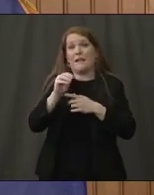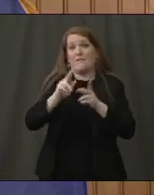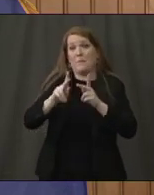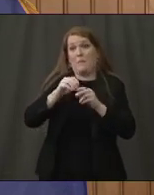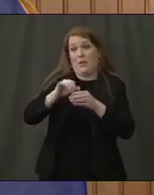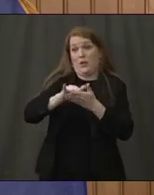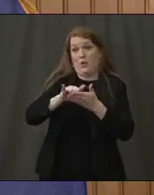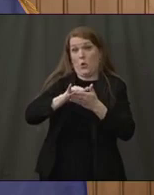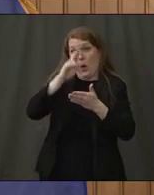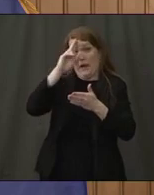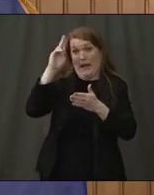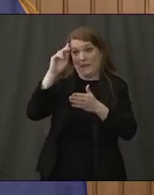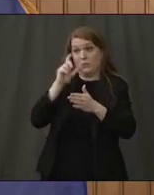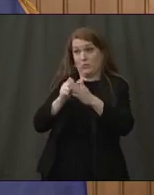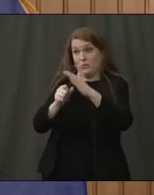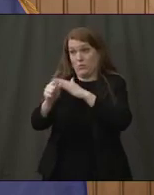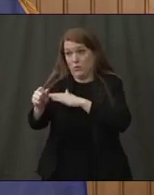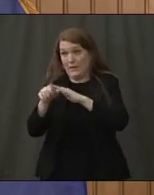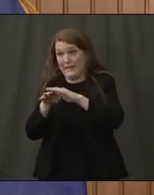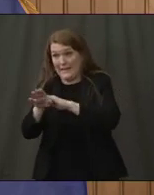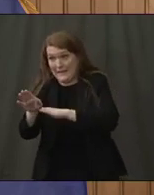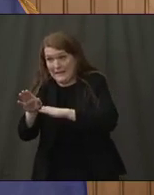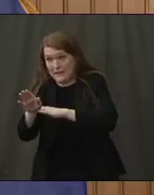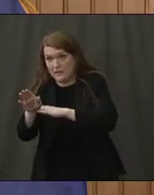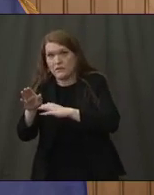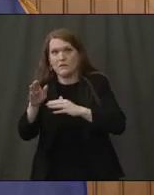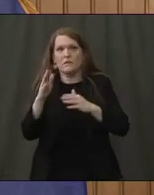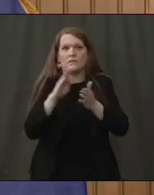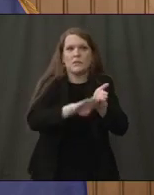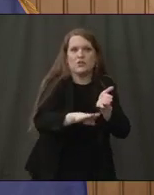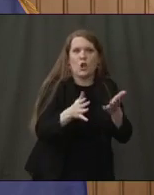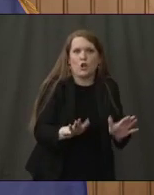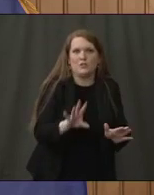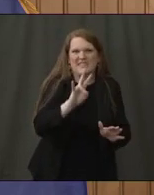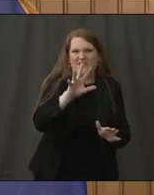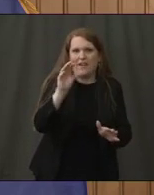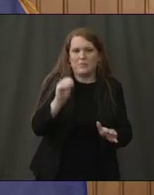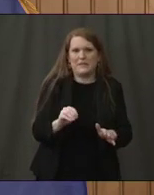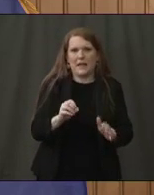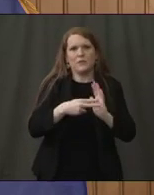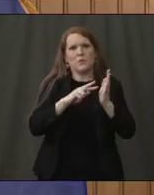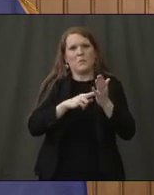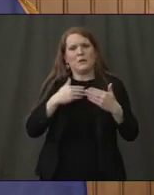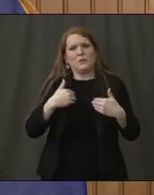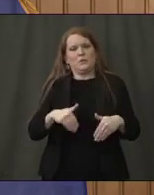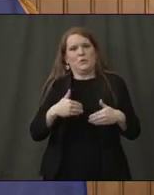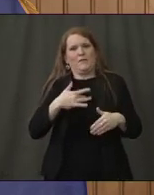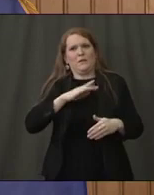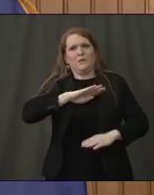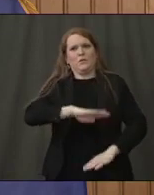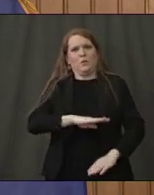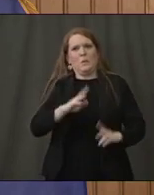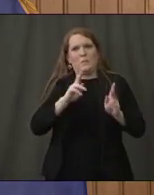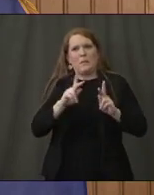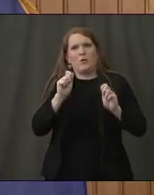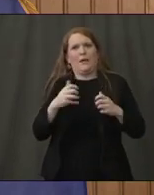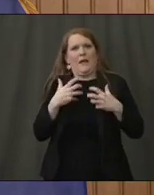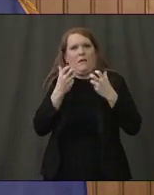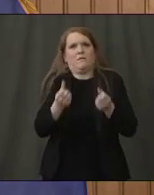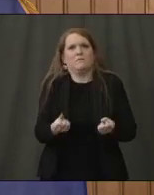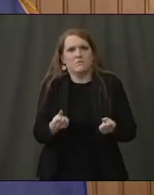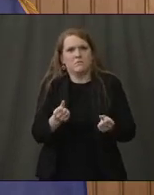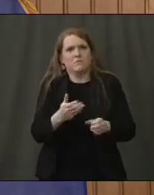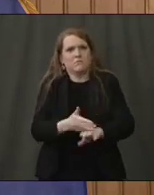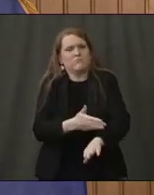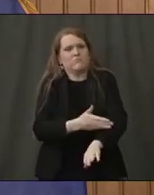discharged. It reminds you that people get better, not just the overwhelming majority of people, especially on the younger side, who